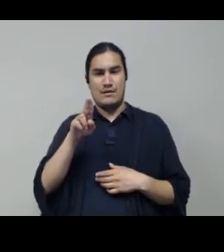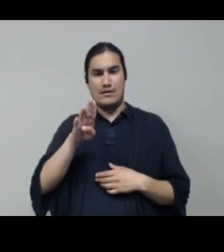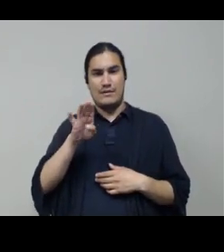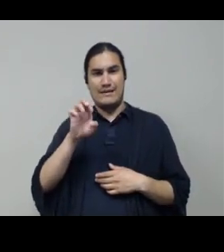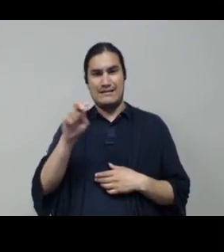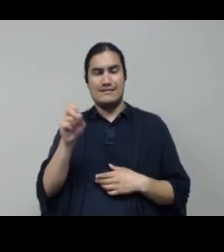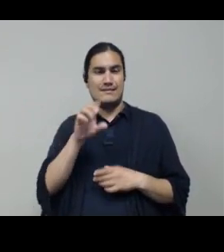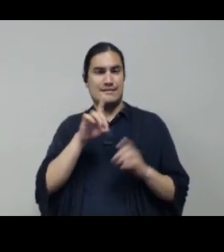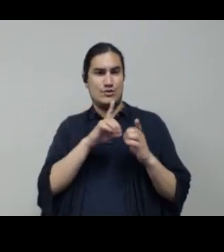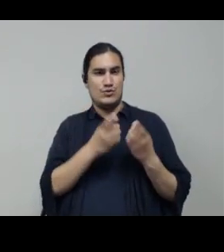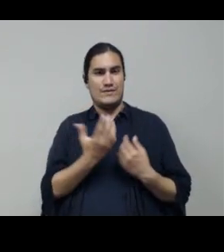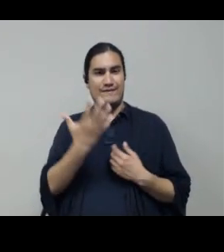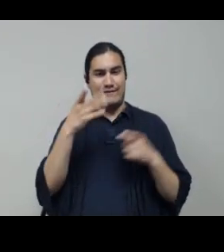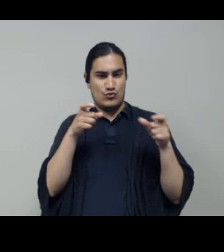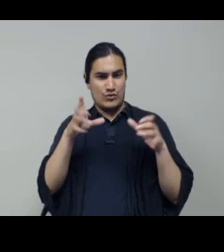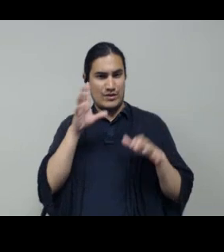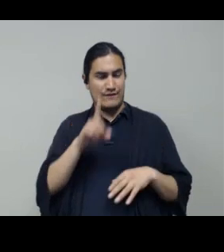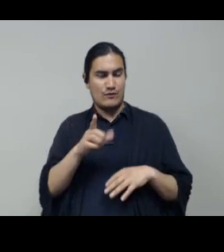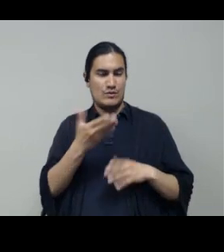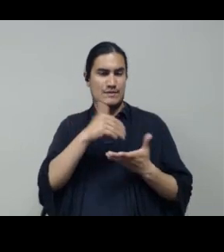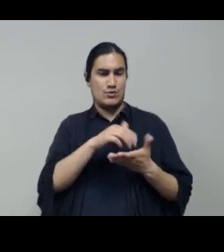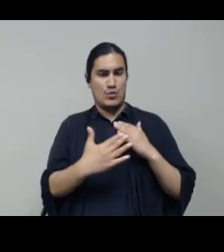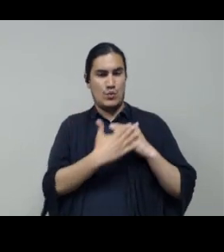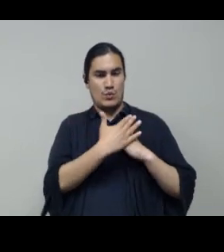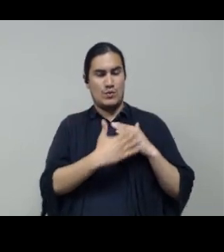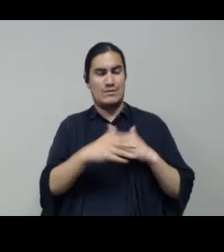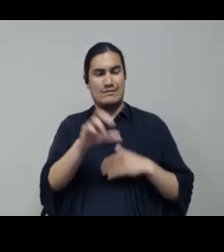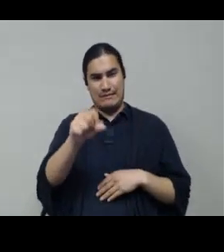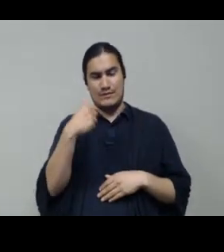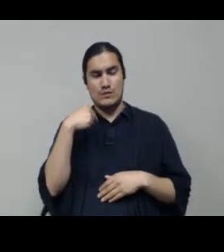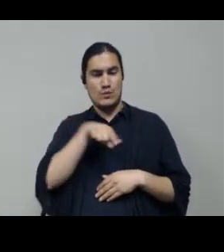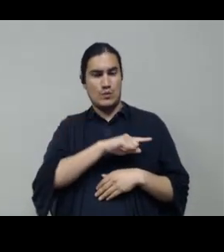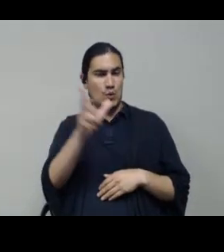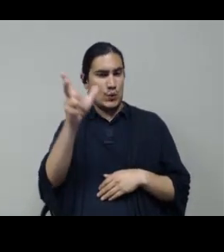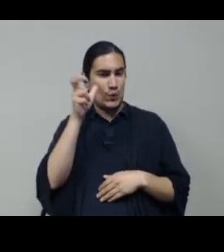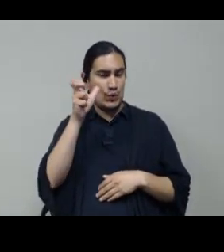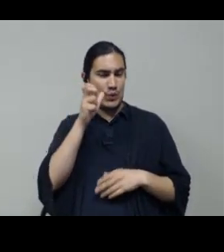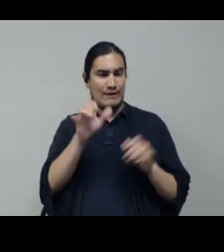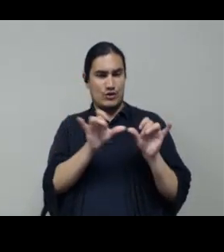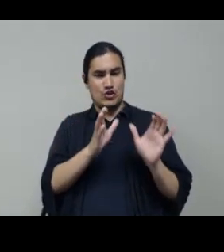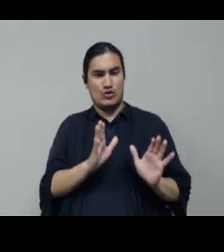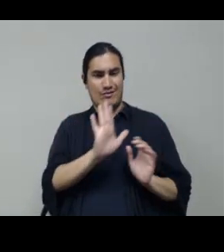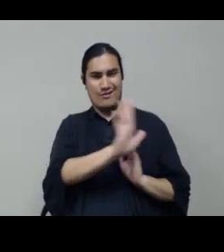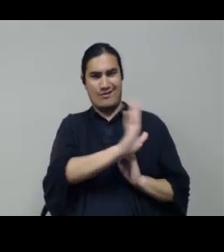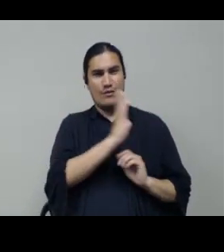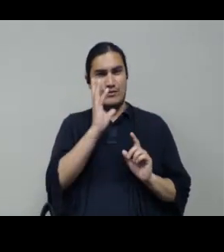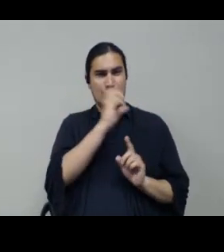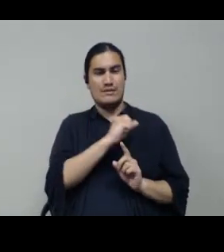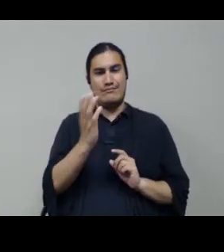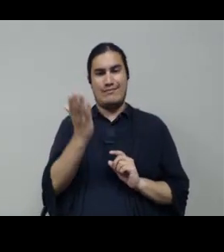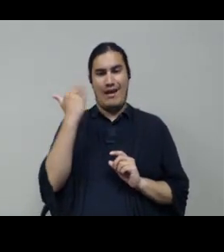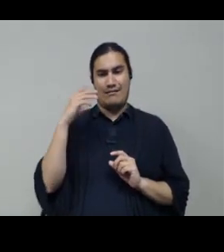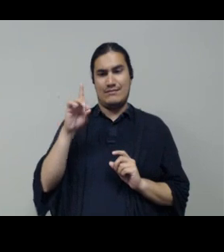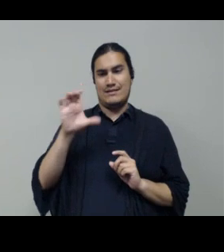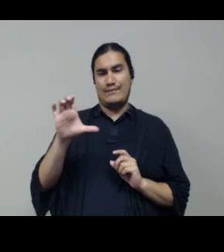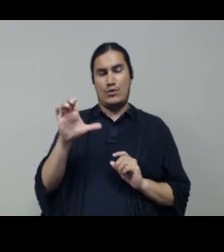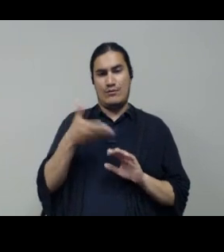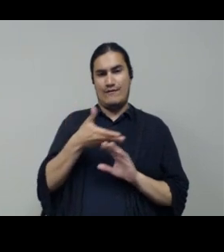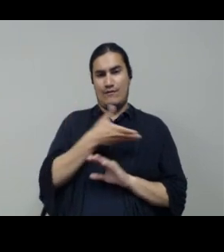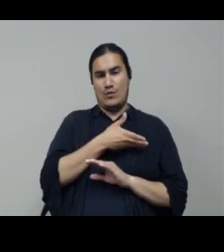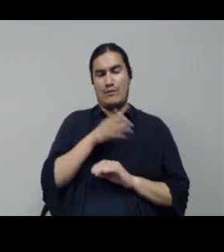5 Director over the Central Coast. So yes, as you heard, the engineer's estimate was done back in December before the